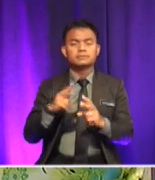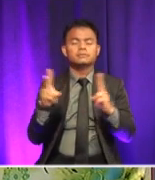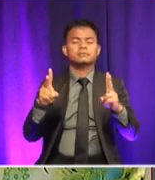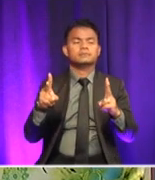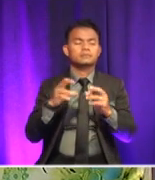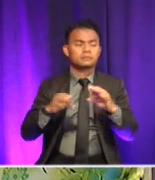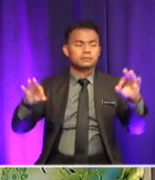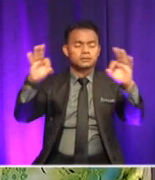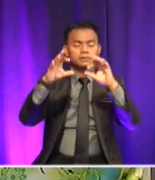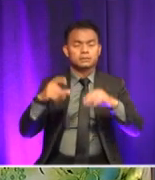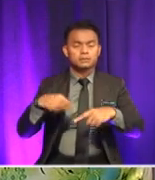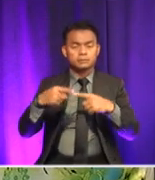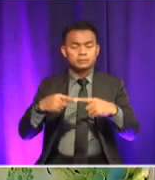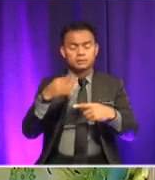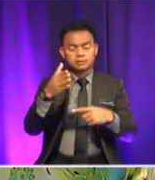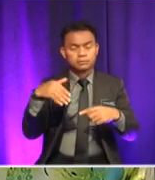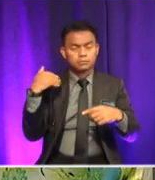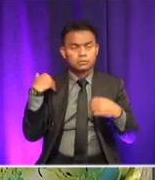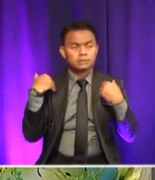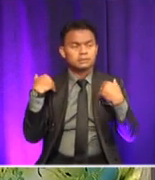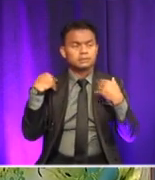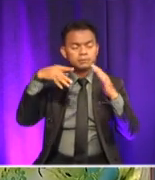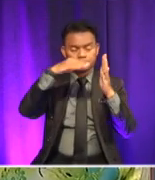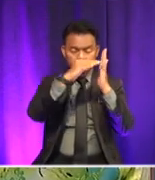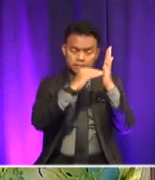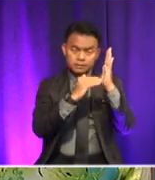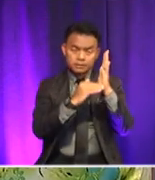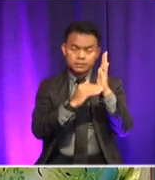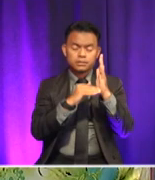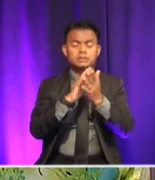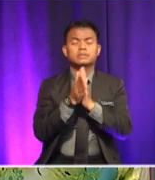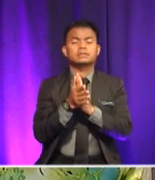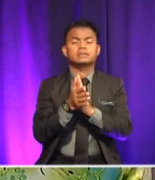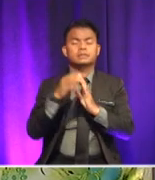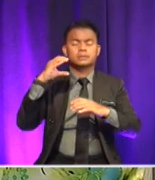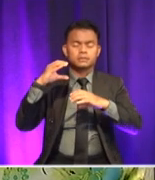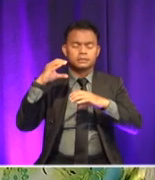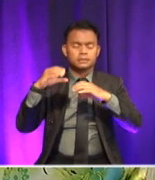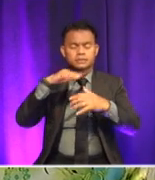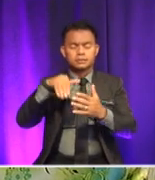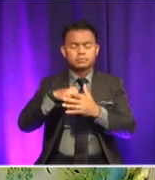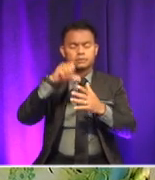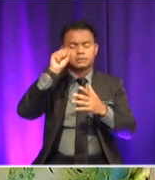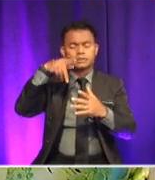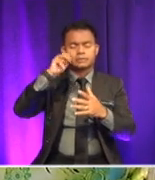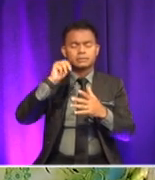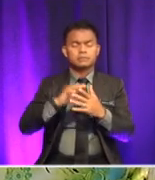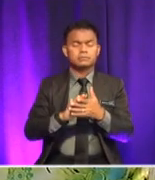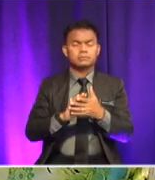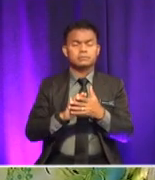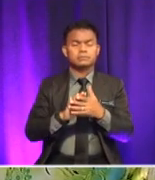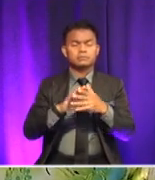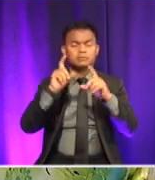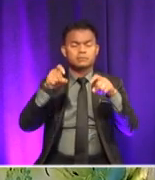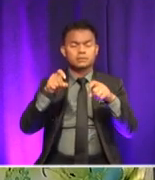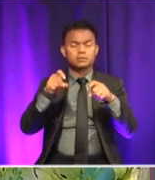the passage, the candidates must identify what is the passage about. Is it a happy ending?